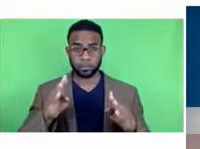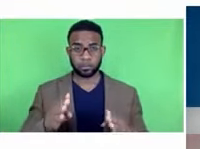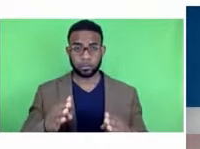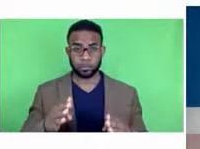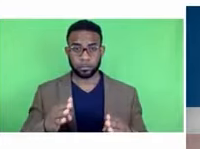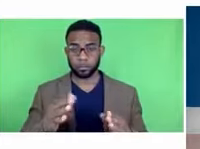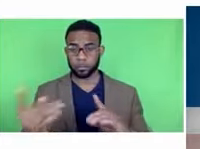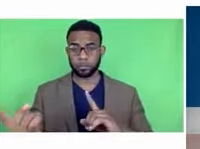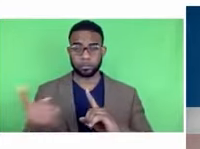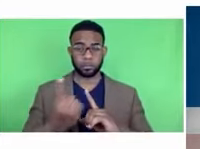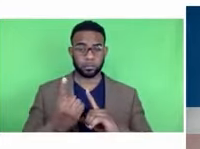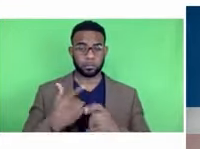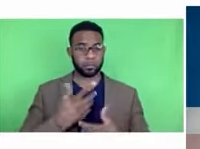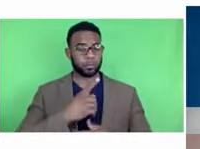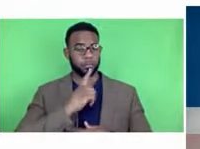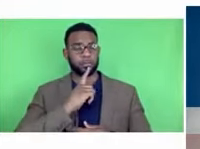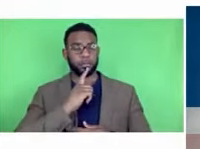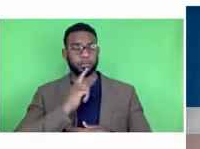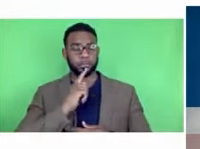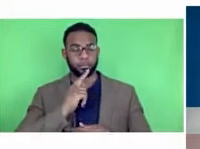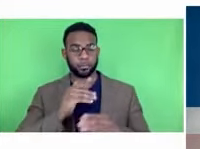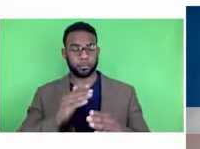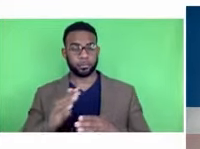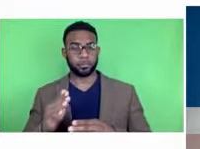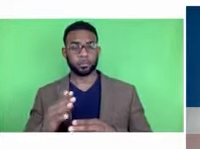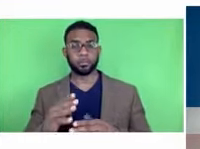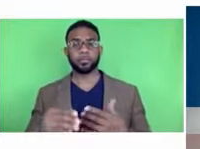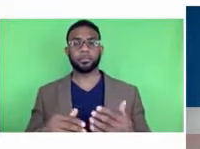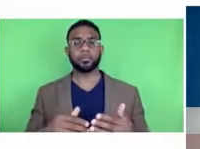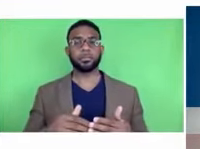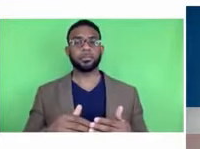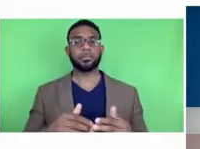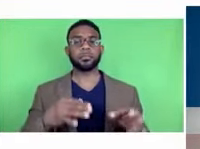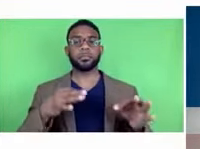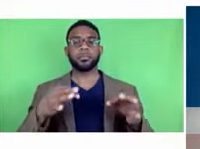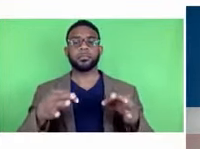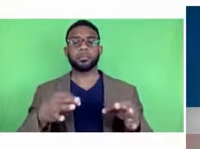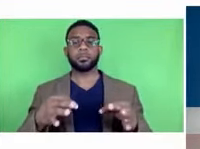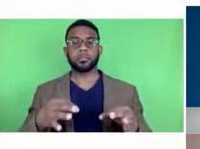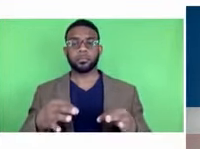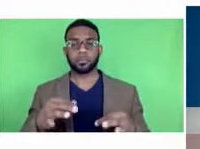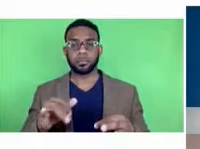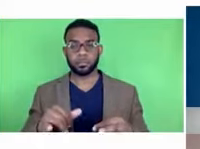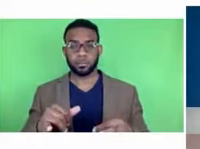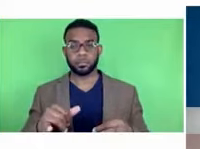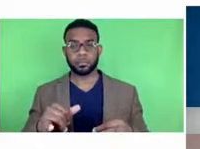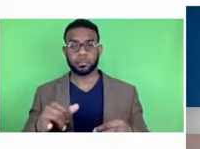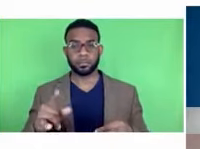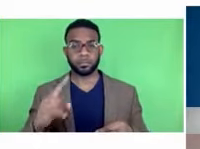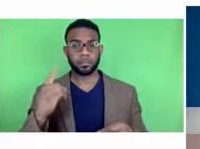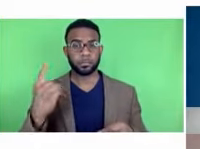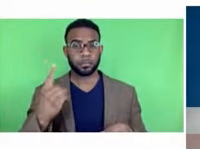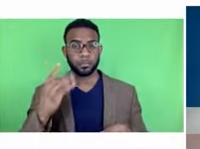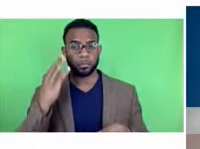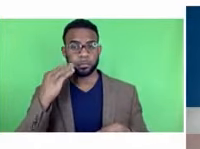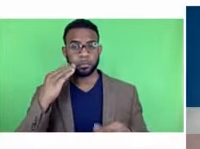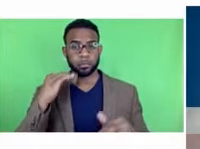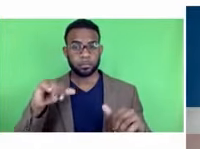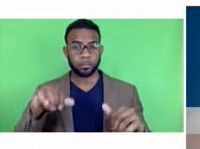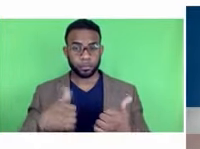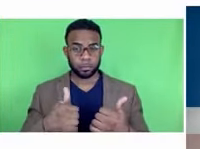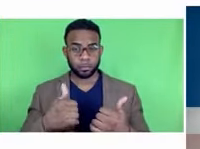me in a confidential capacity and explained that he has always had a challenge